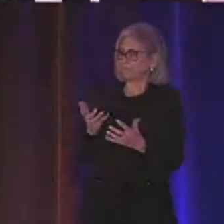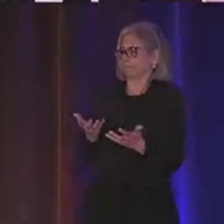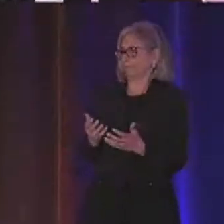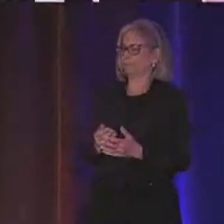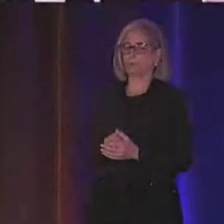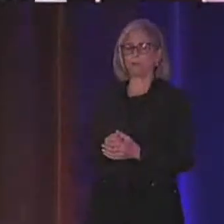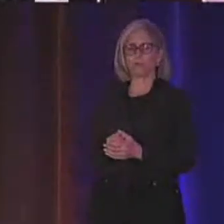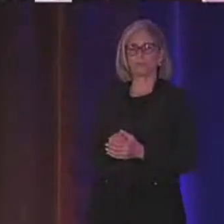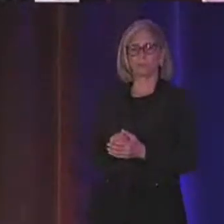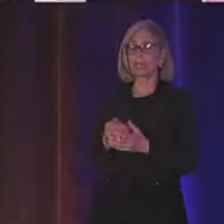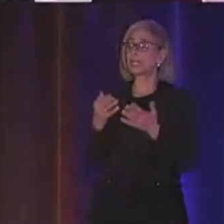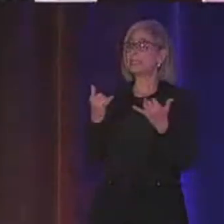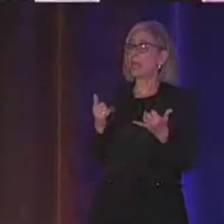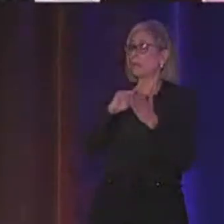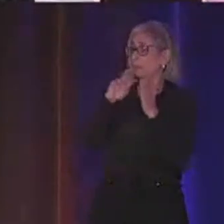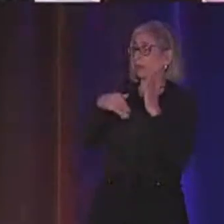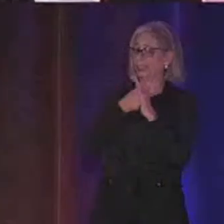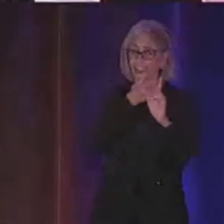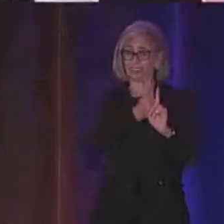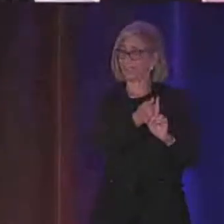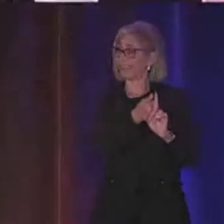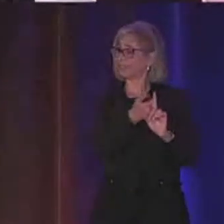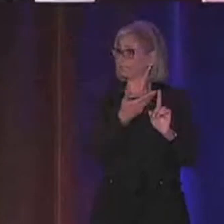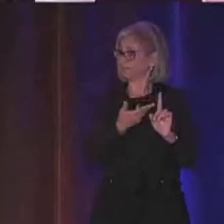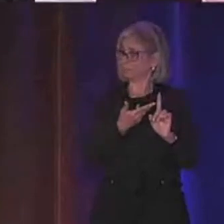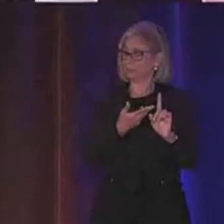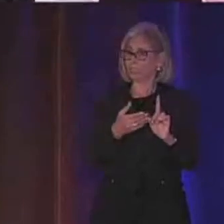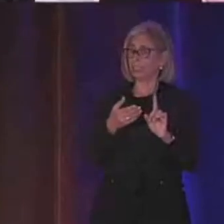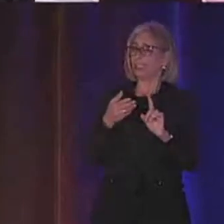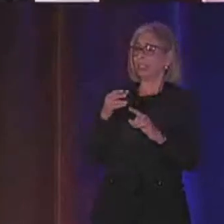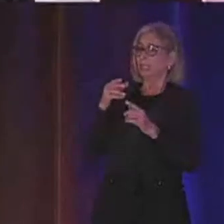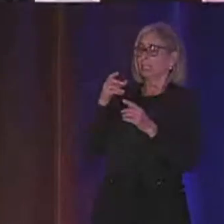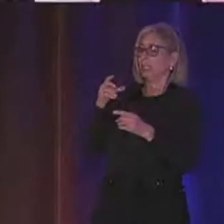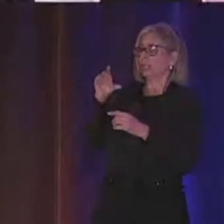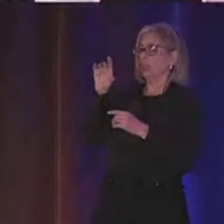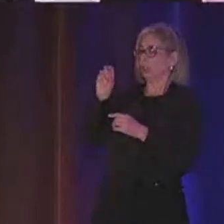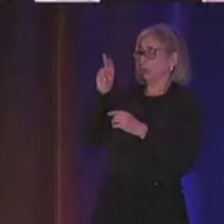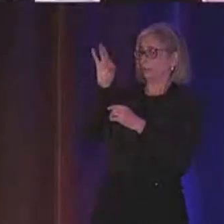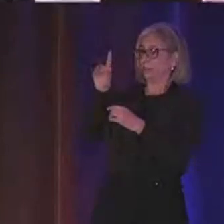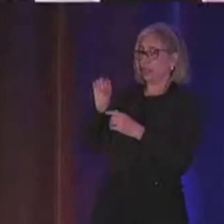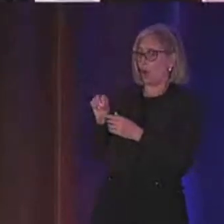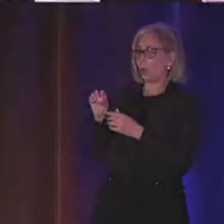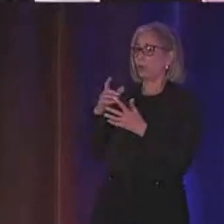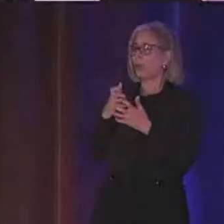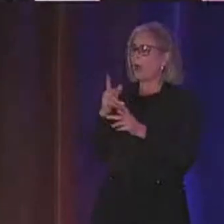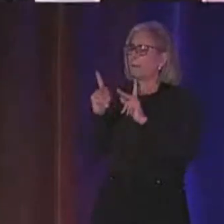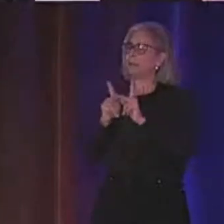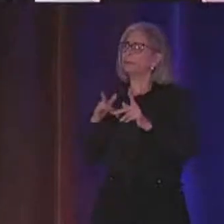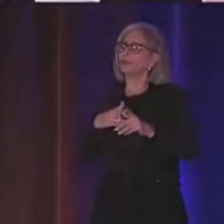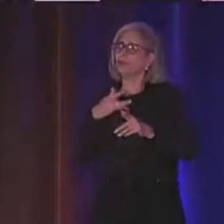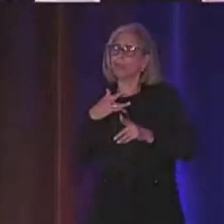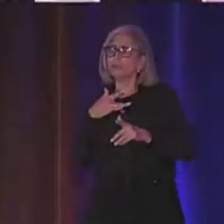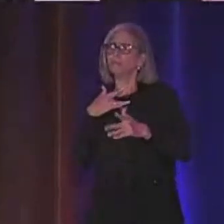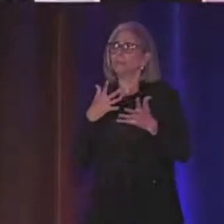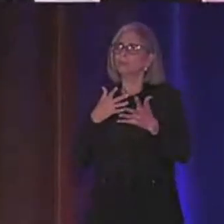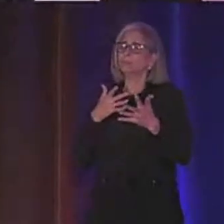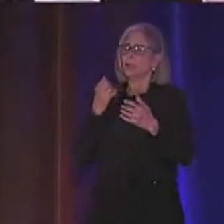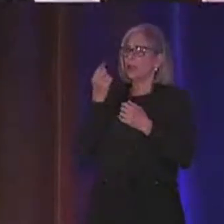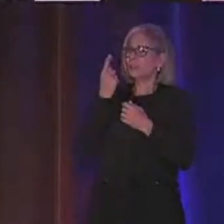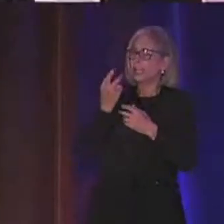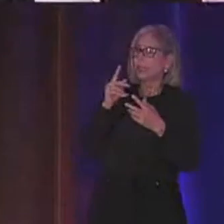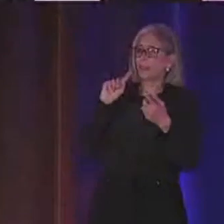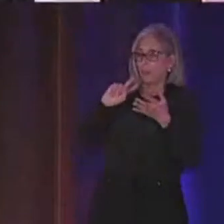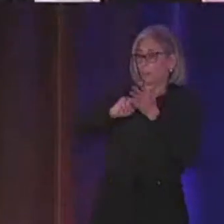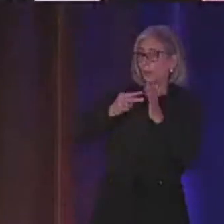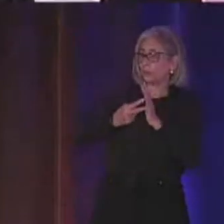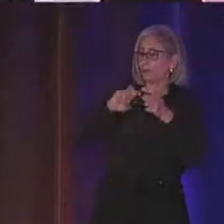So this brings us to the project itself. The crypto team said, we want our clients and colleagues to feel the pulse of the Ethereum blockchain.